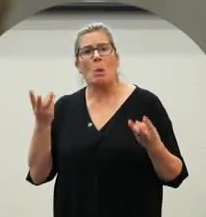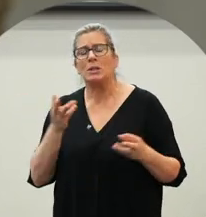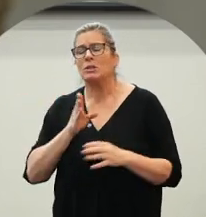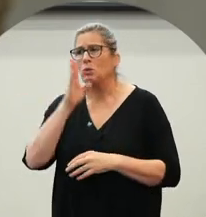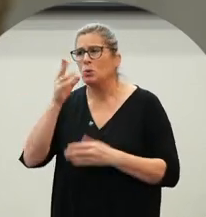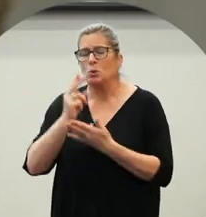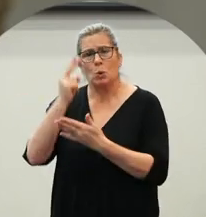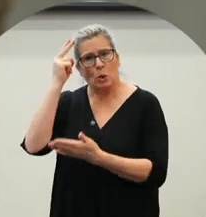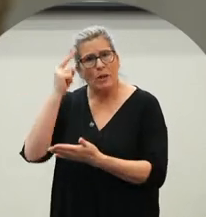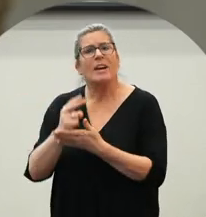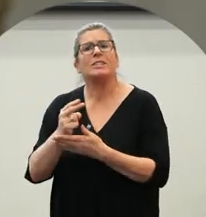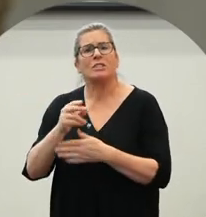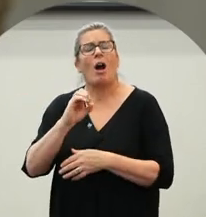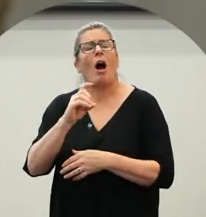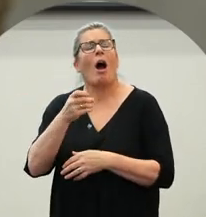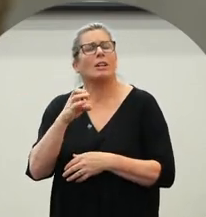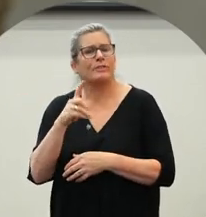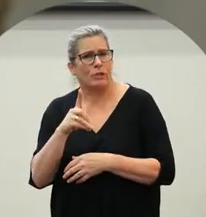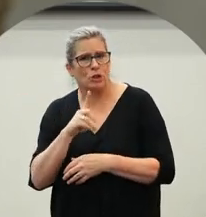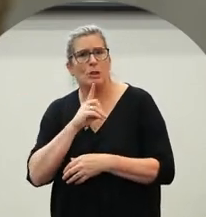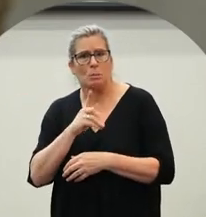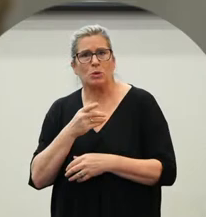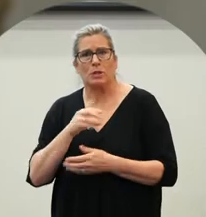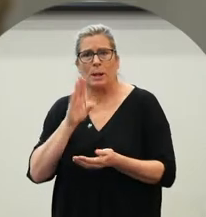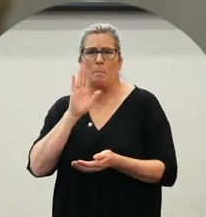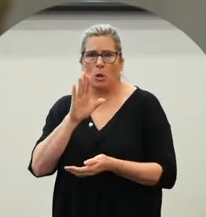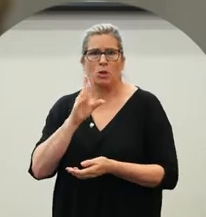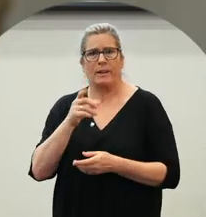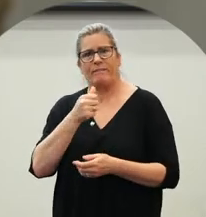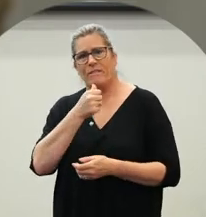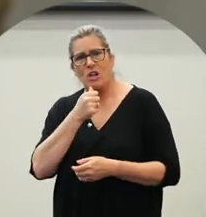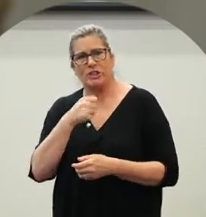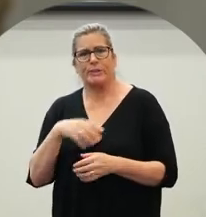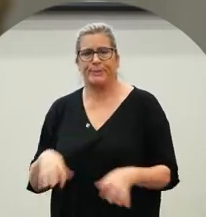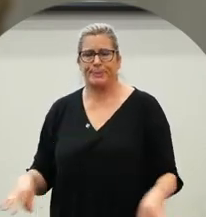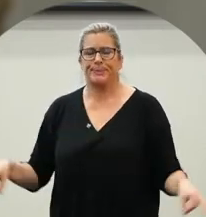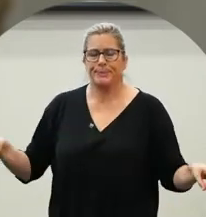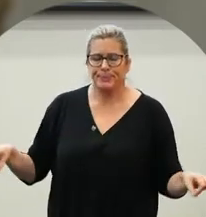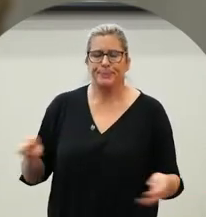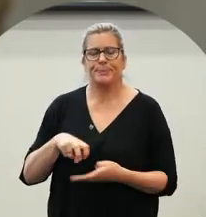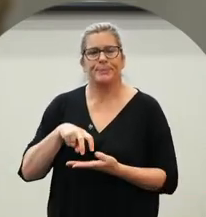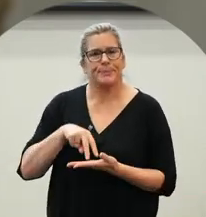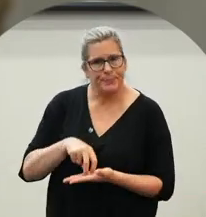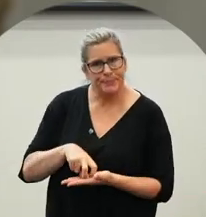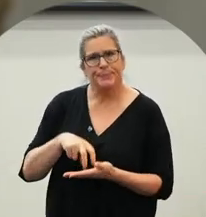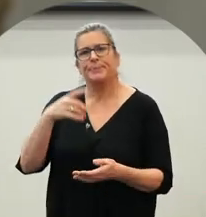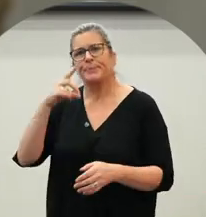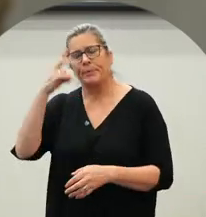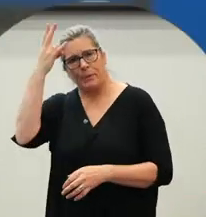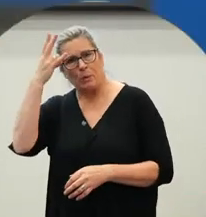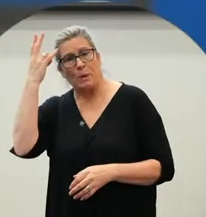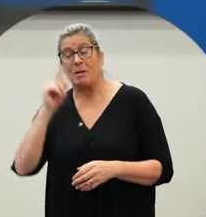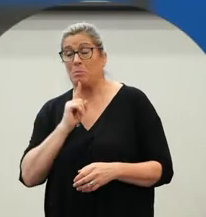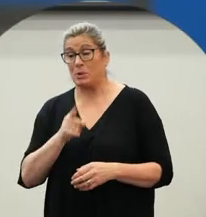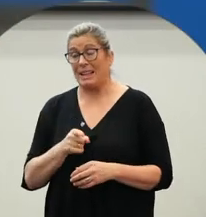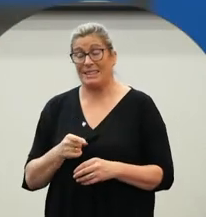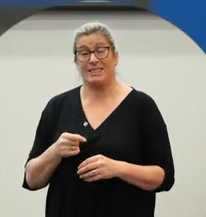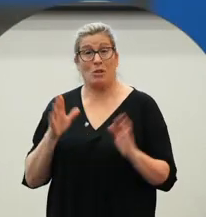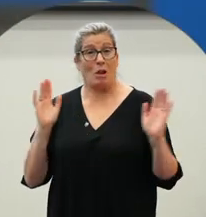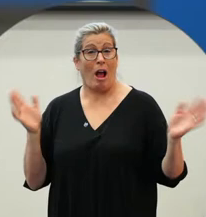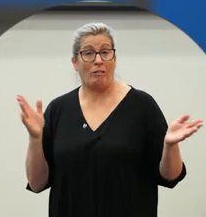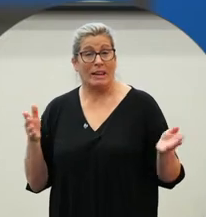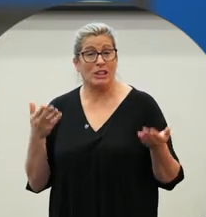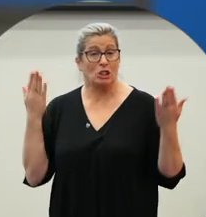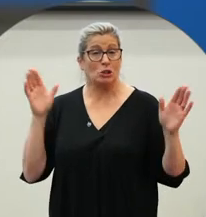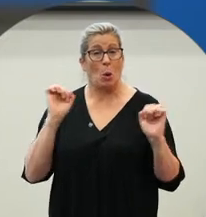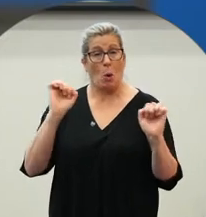university, to go to Oxford. But what was her sense of it and her feelings about it? By that stage, she was already showing her rebellious streak,